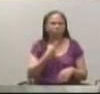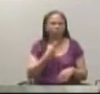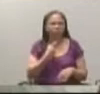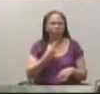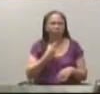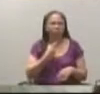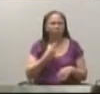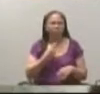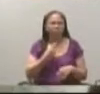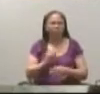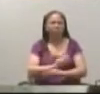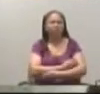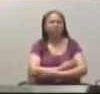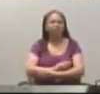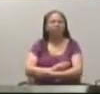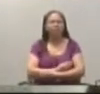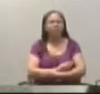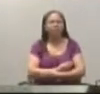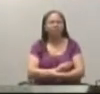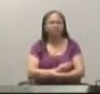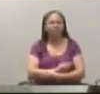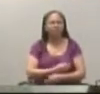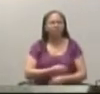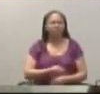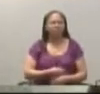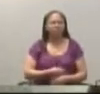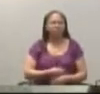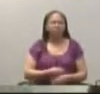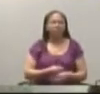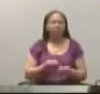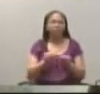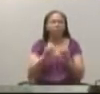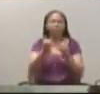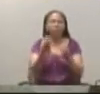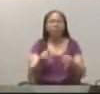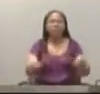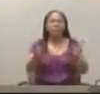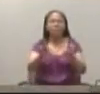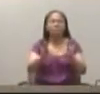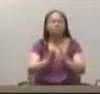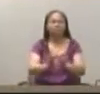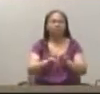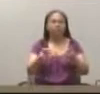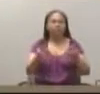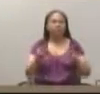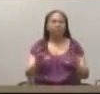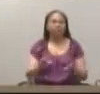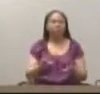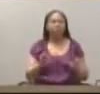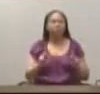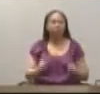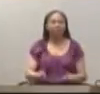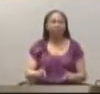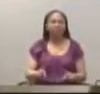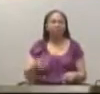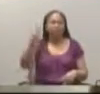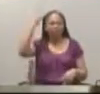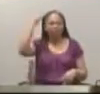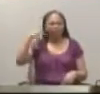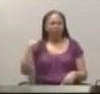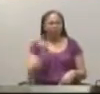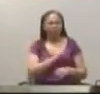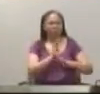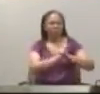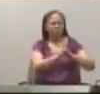What kid am I speaking of? The most important one. Why we do all this running around and